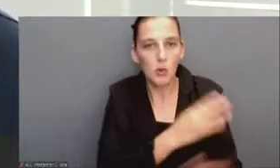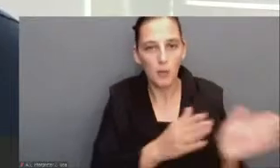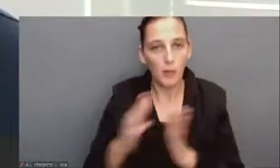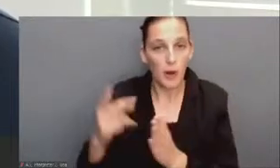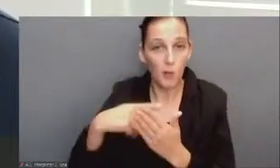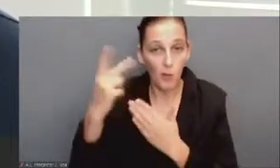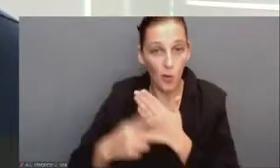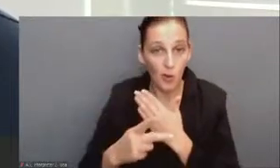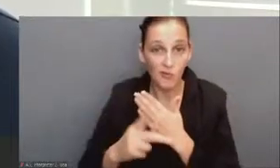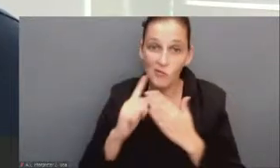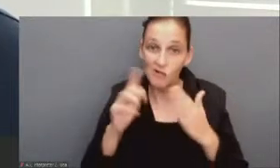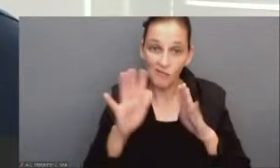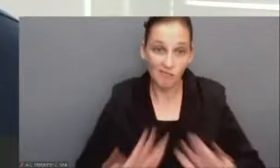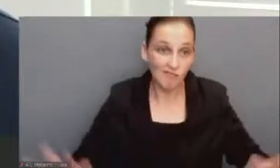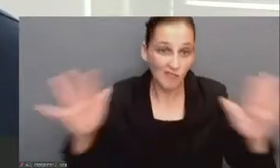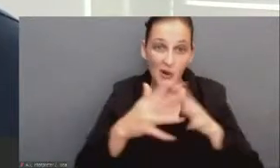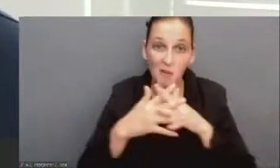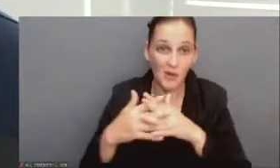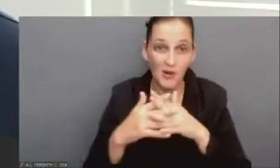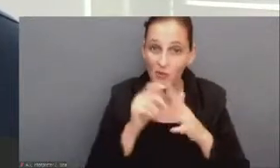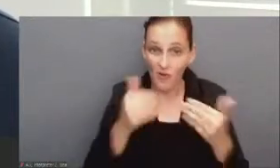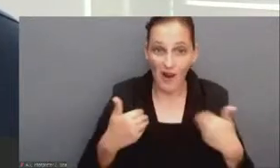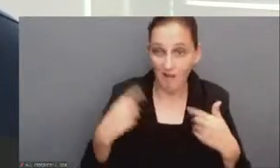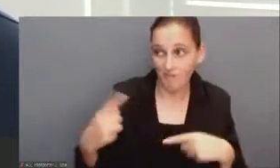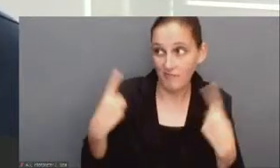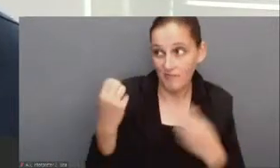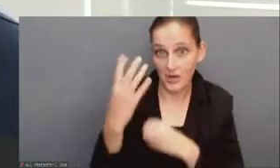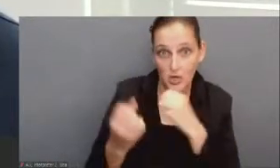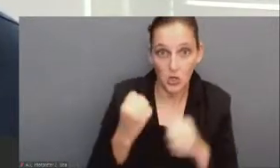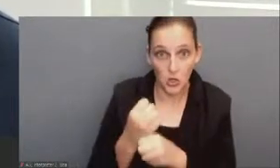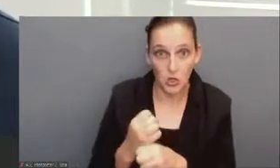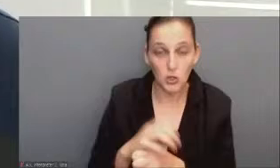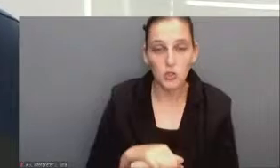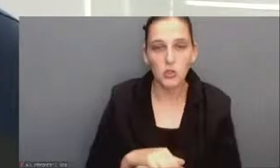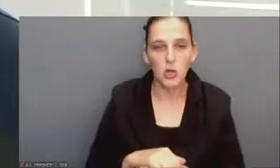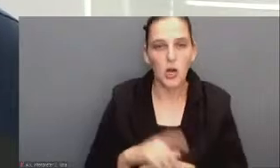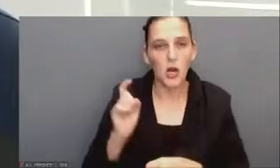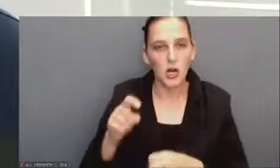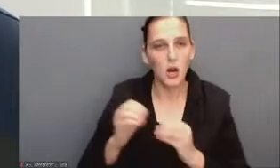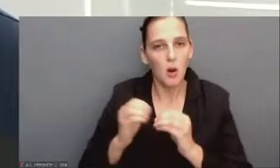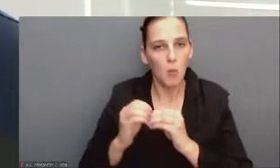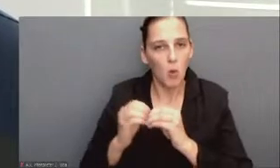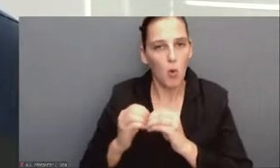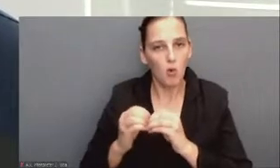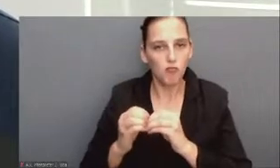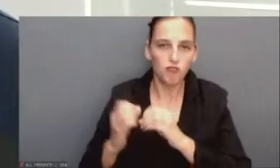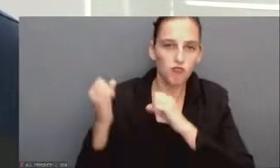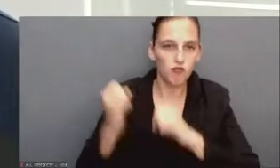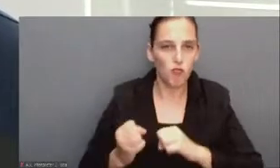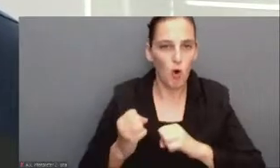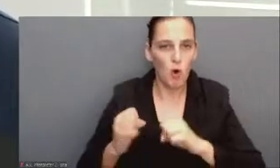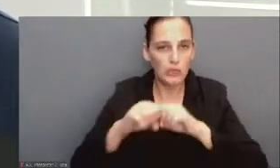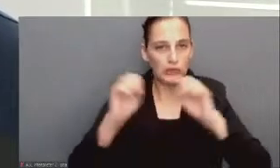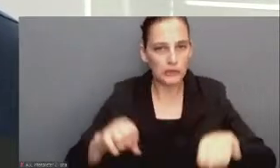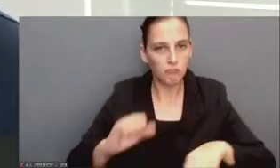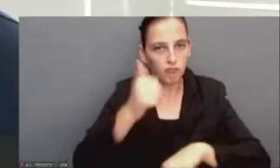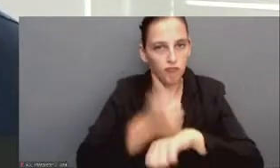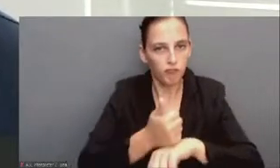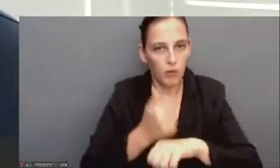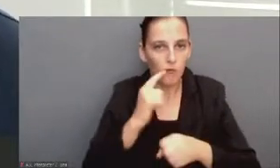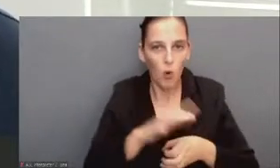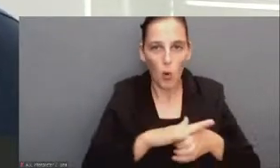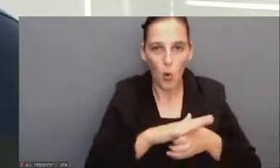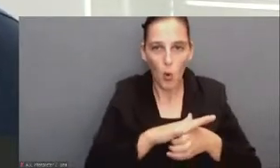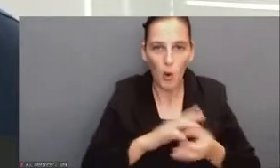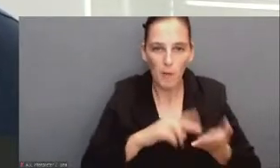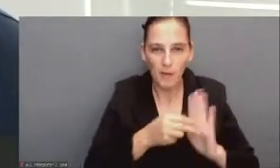done for many years. We need to strengthen surveillance systems at local levels to make sure that we have the timely detection of cases that